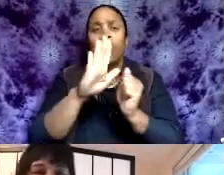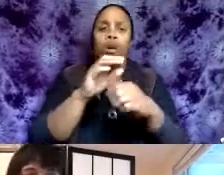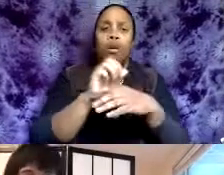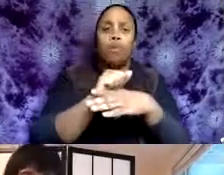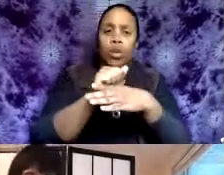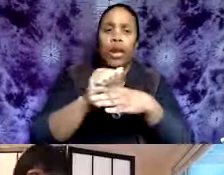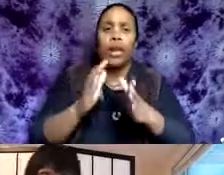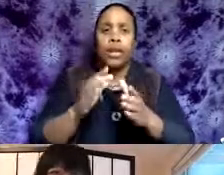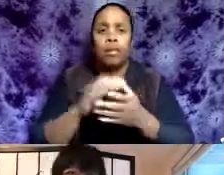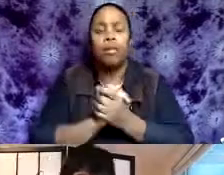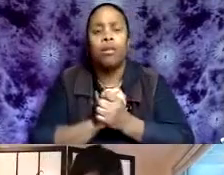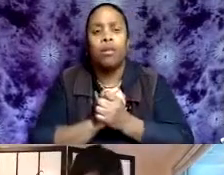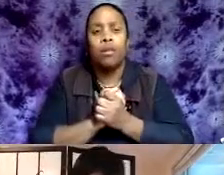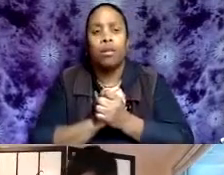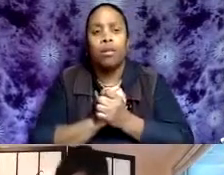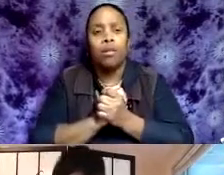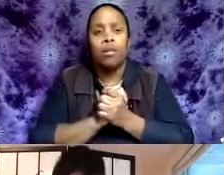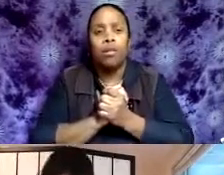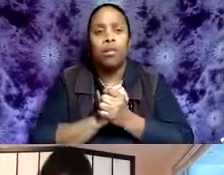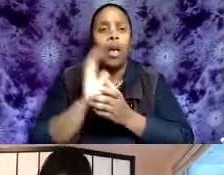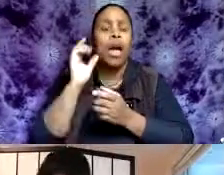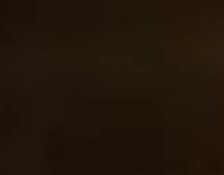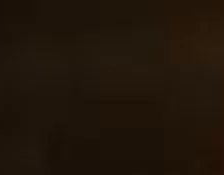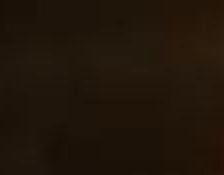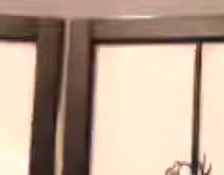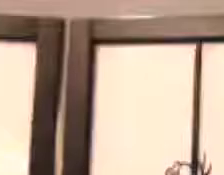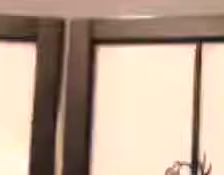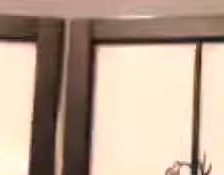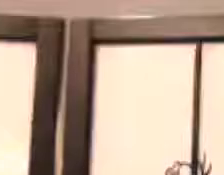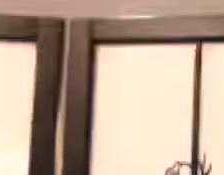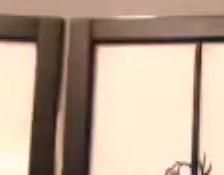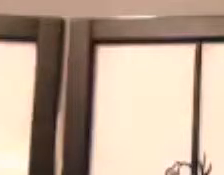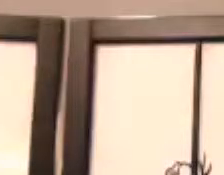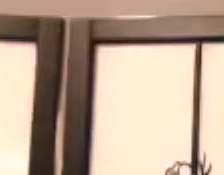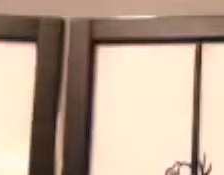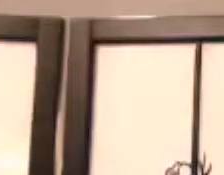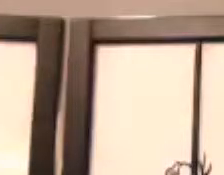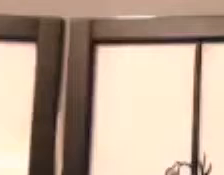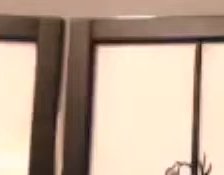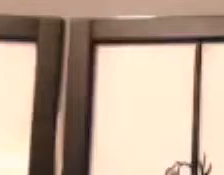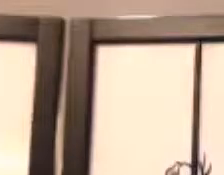pinned also. We get a number of us pinned here to the front just before we start.